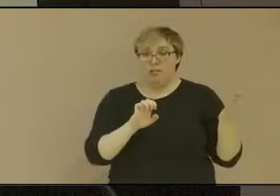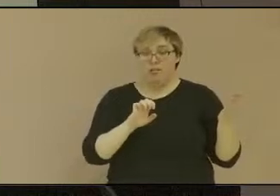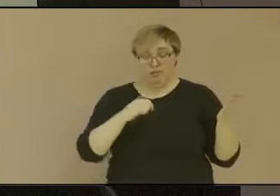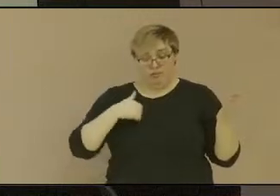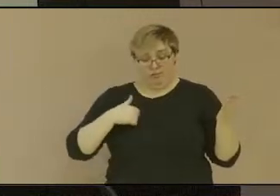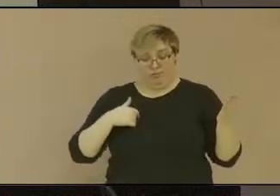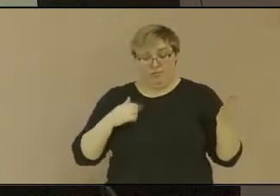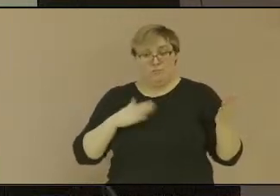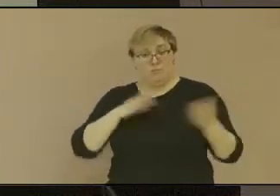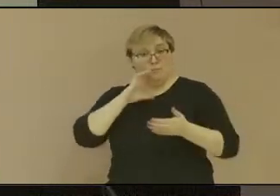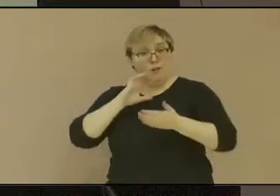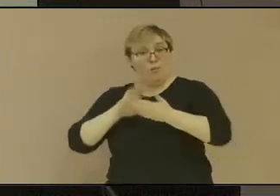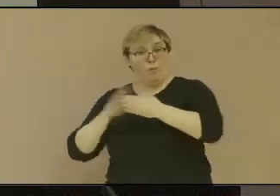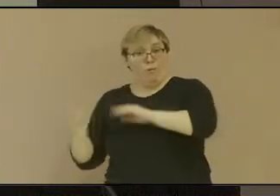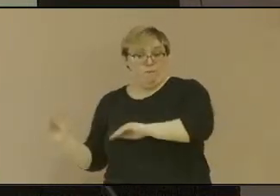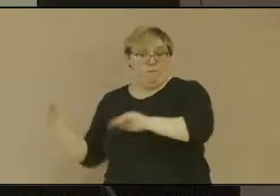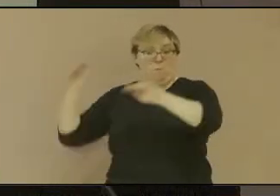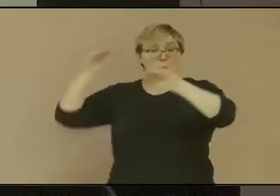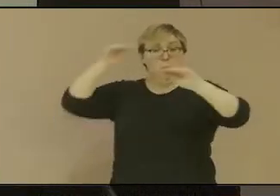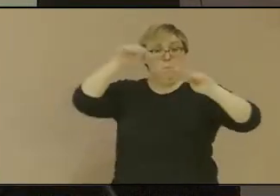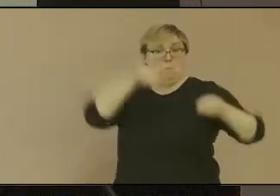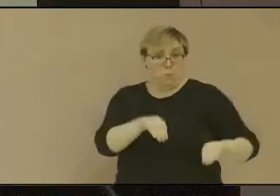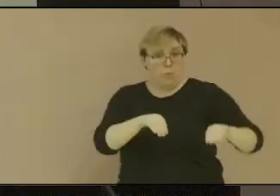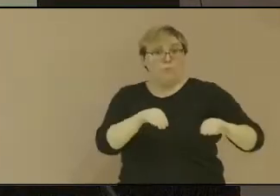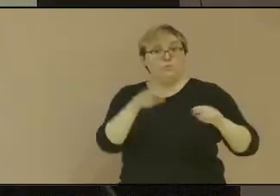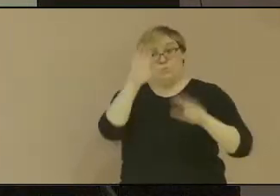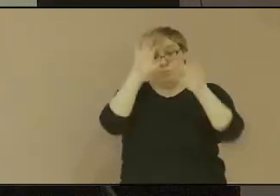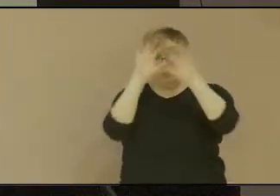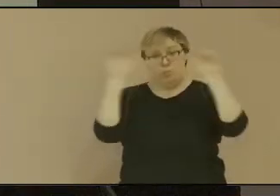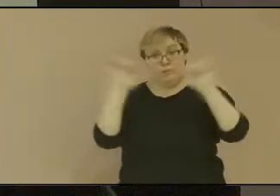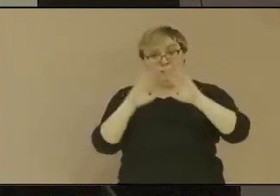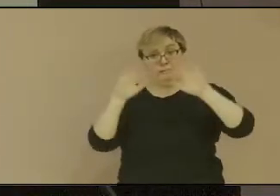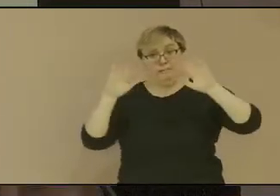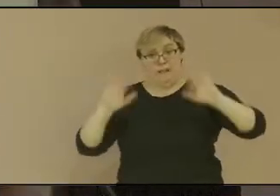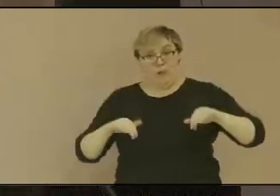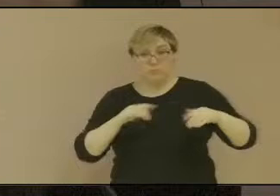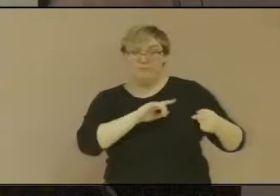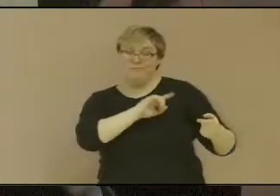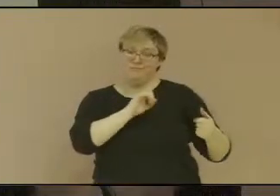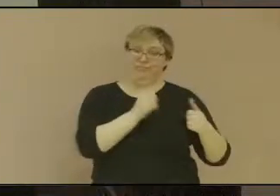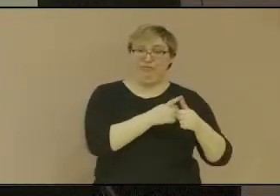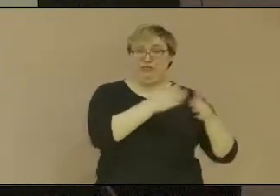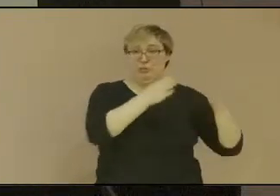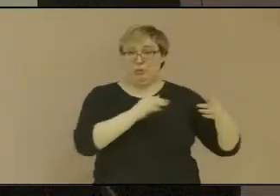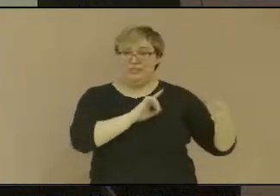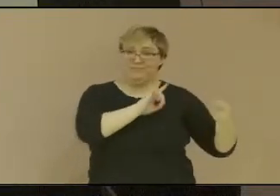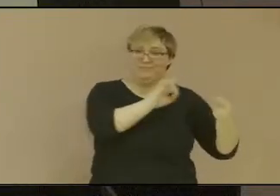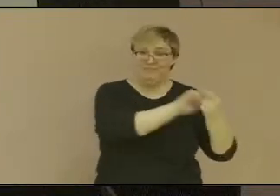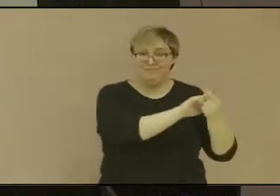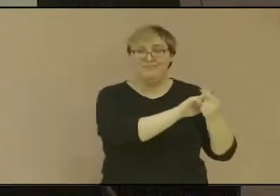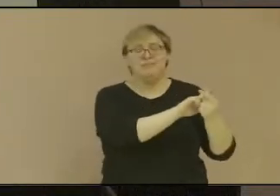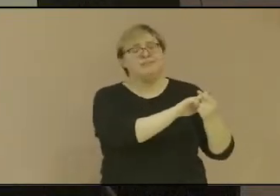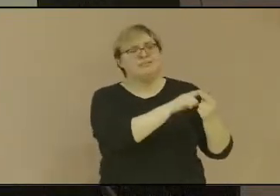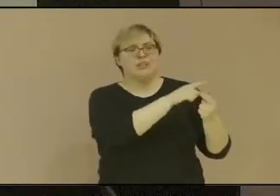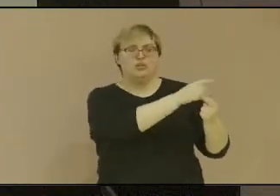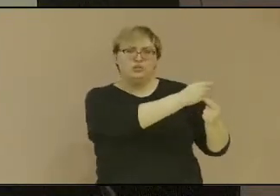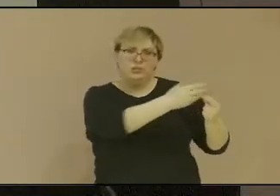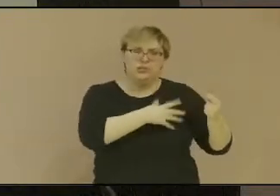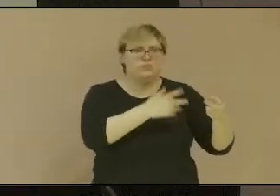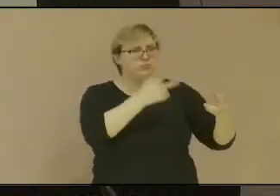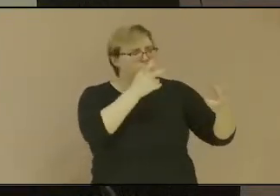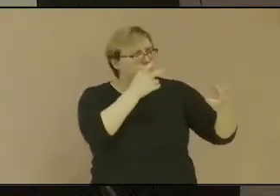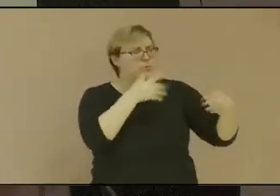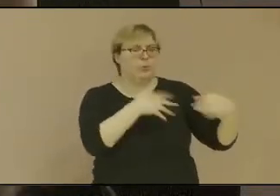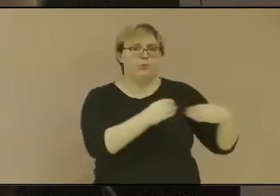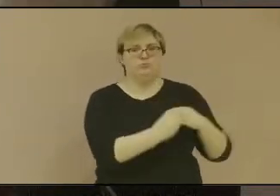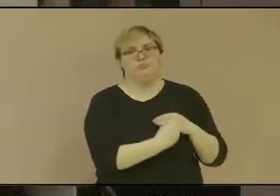met when we moved into the President's Lodge, and has never ceased to be a great inspiration to both of us,